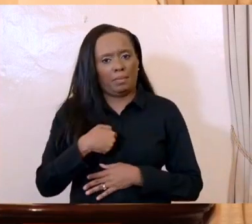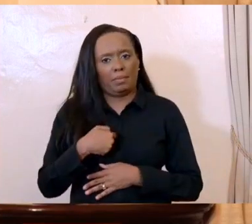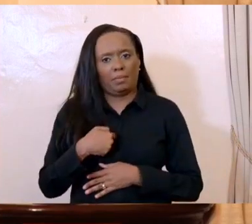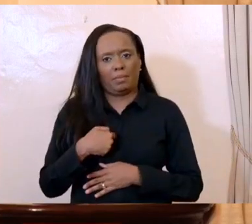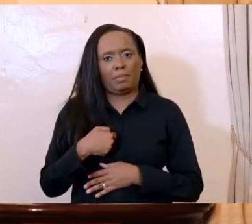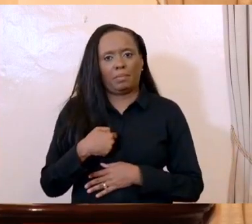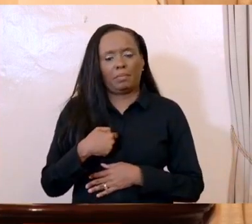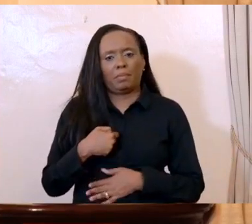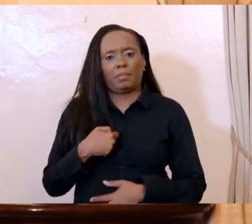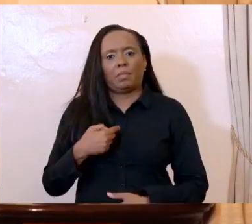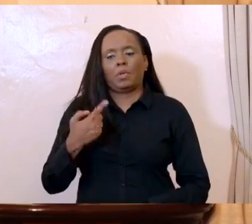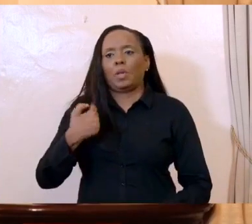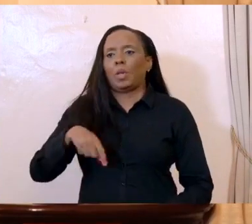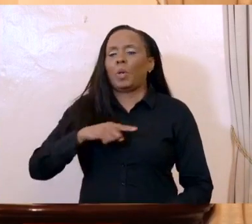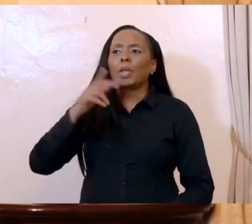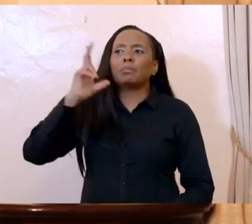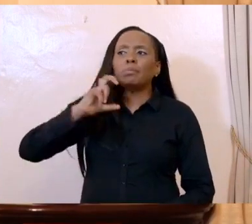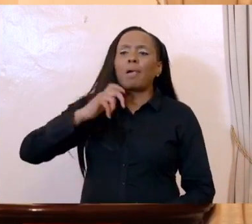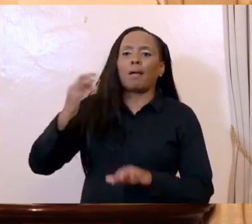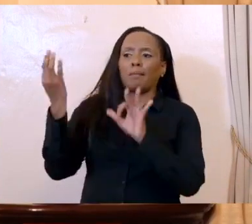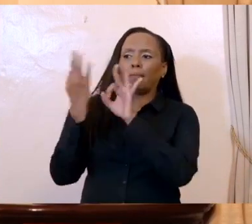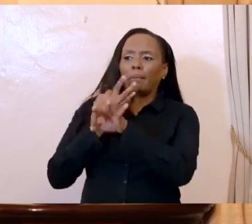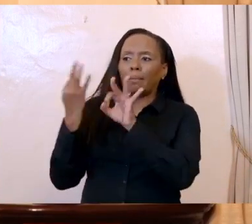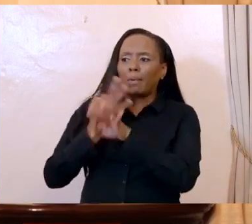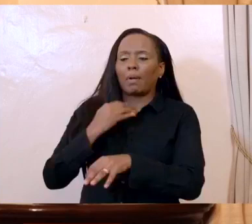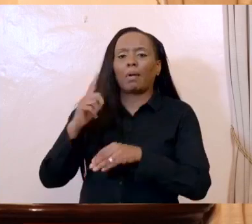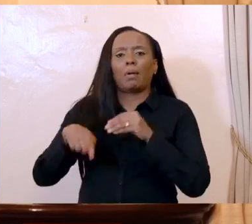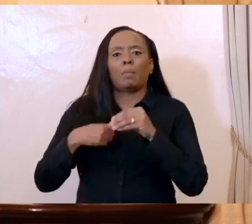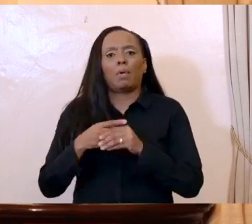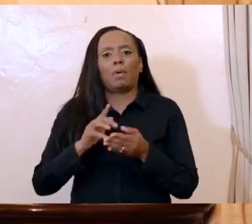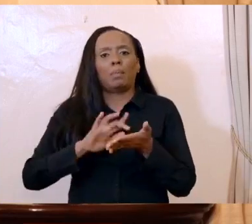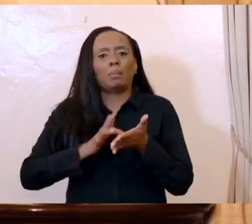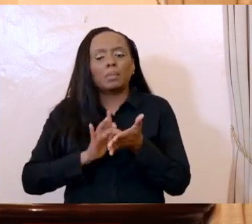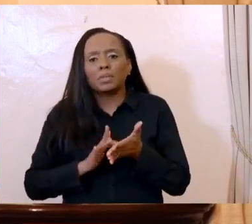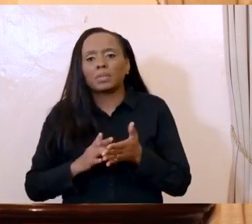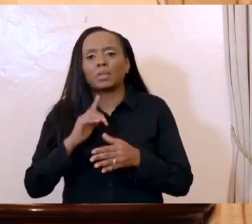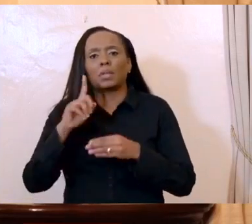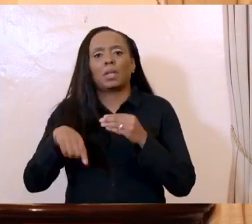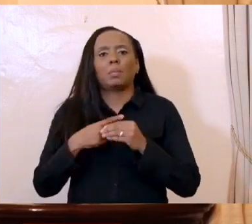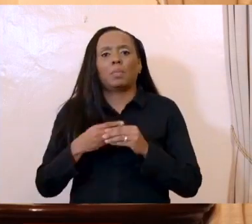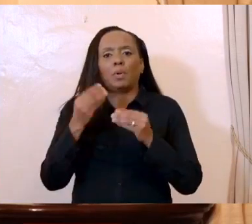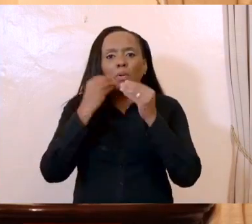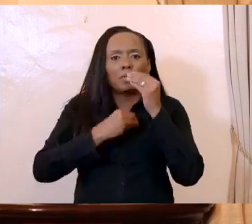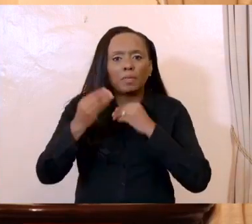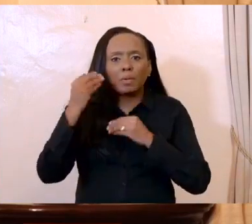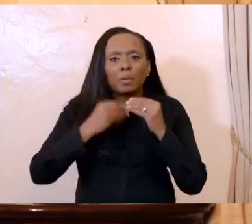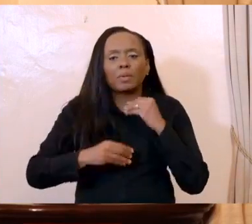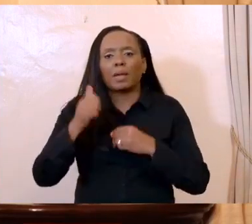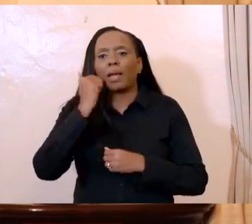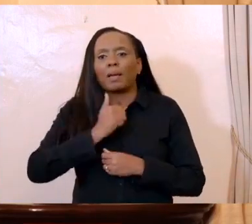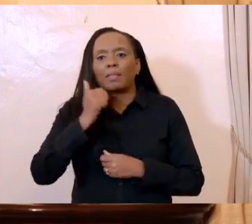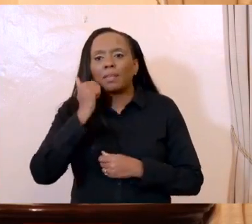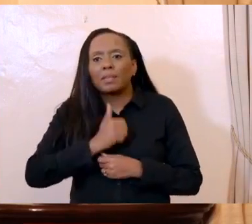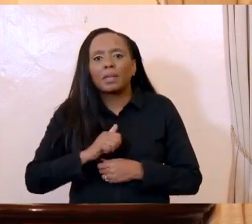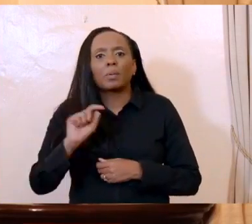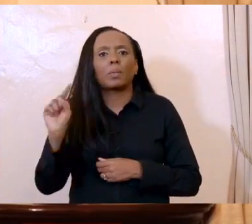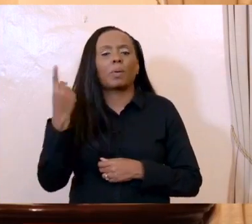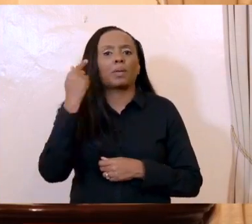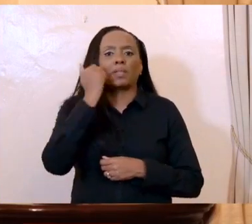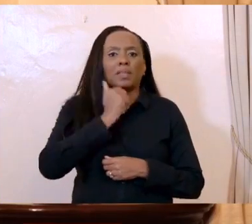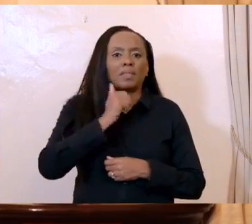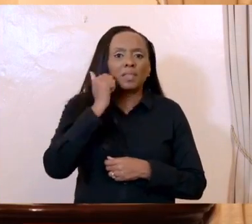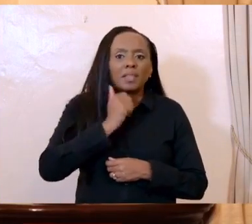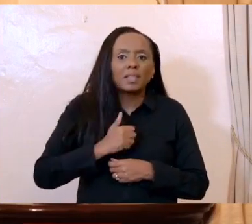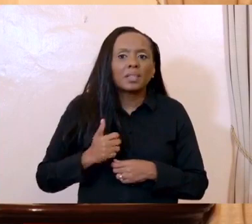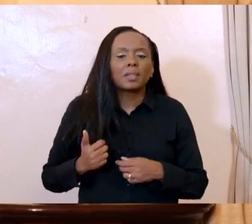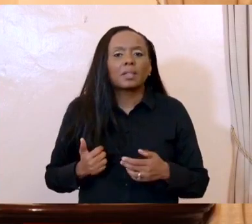what is going on with respect to access to medicine, even food. We get daily reports, at least once a day,